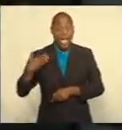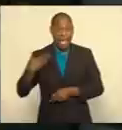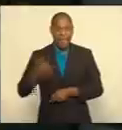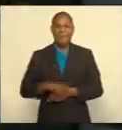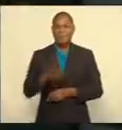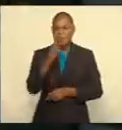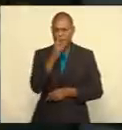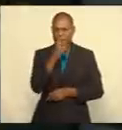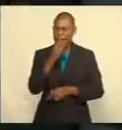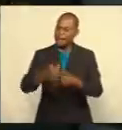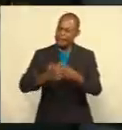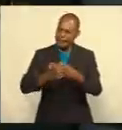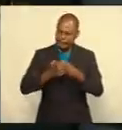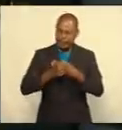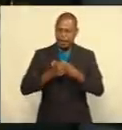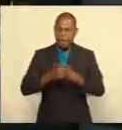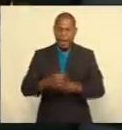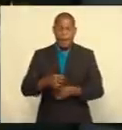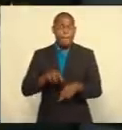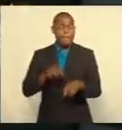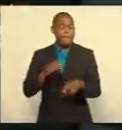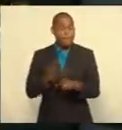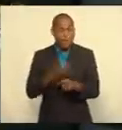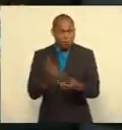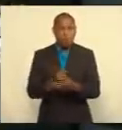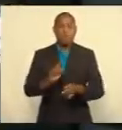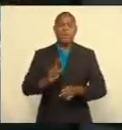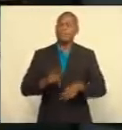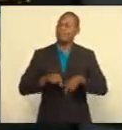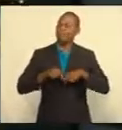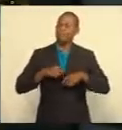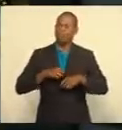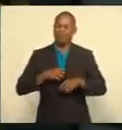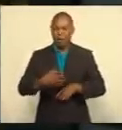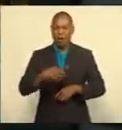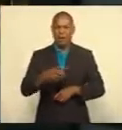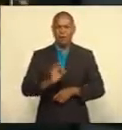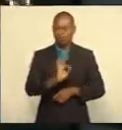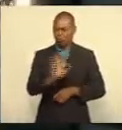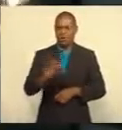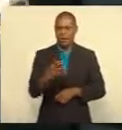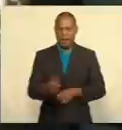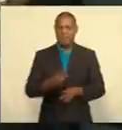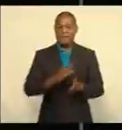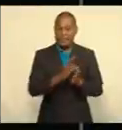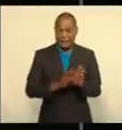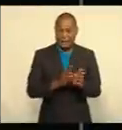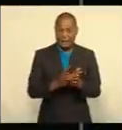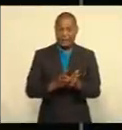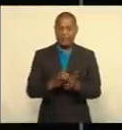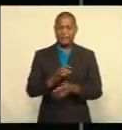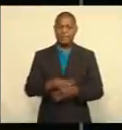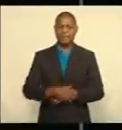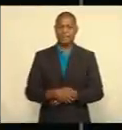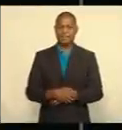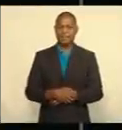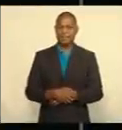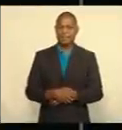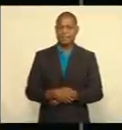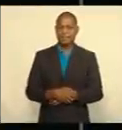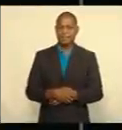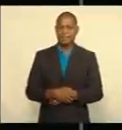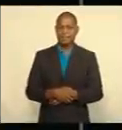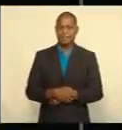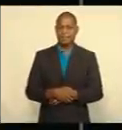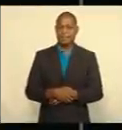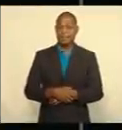safe and to ensure that more Fijians are not coming into contact with the virus. Naka Felipe. The Ministry